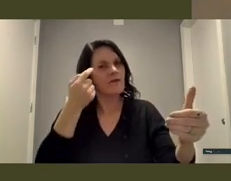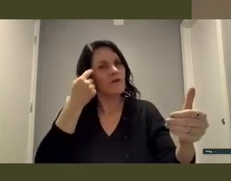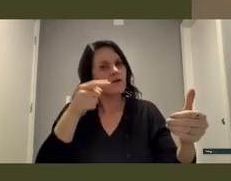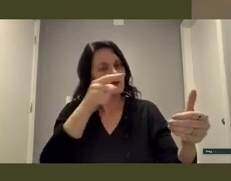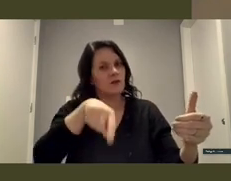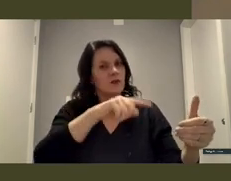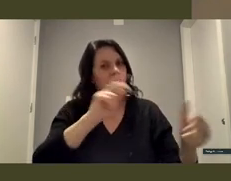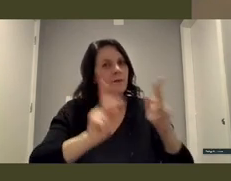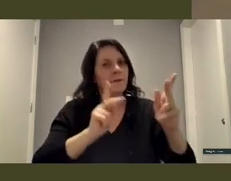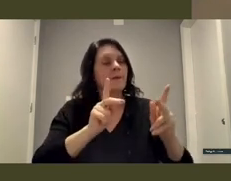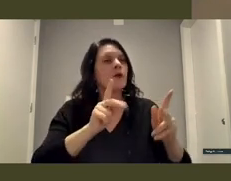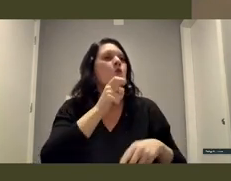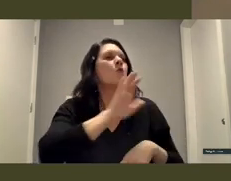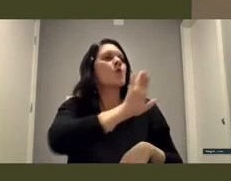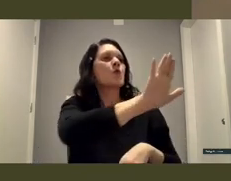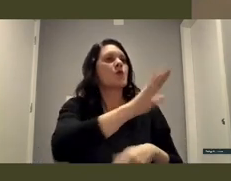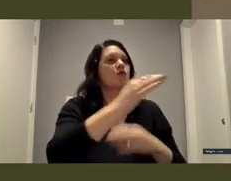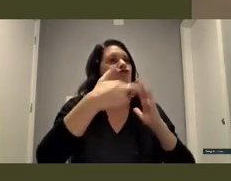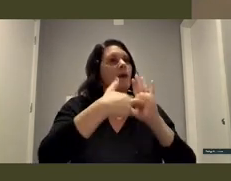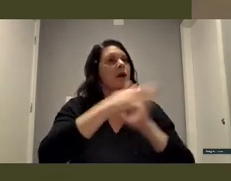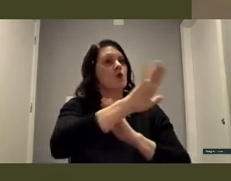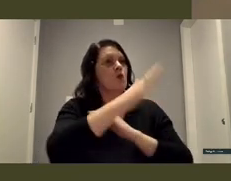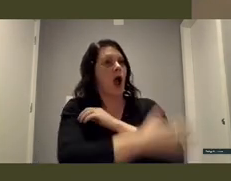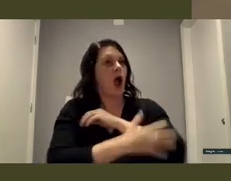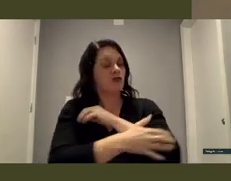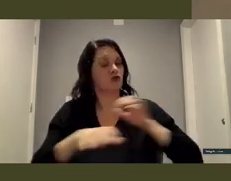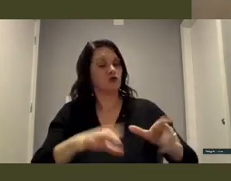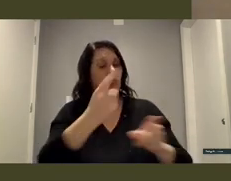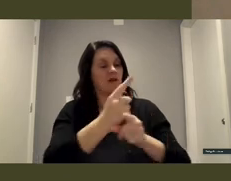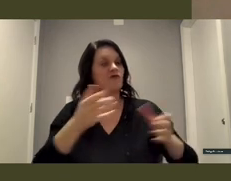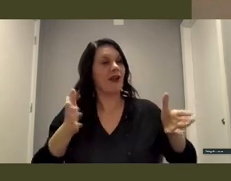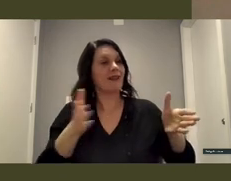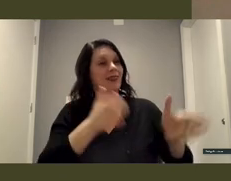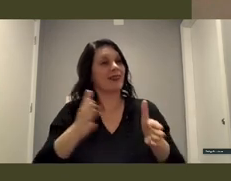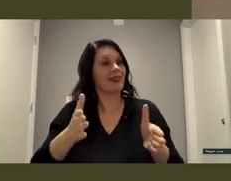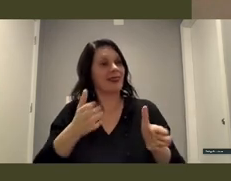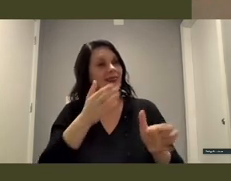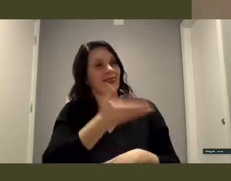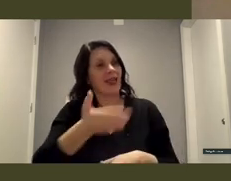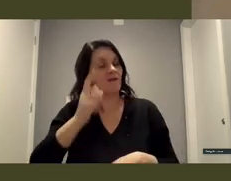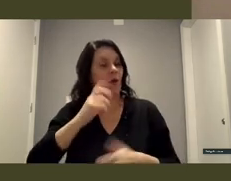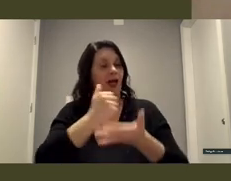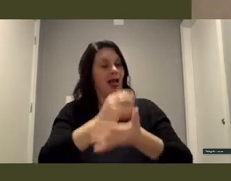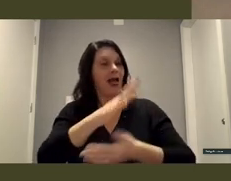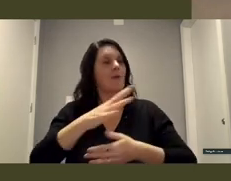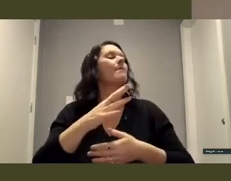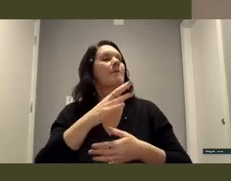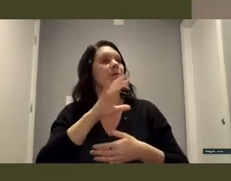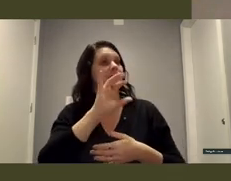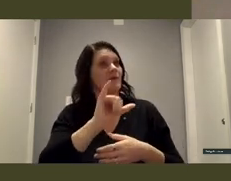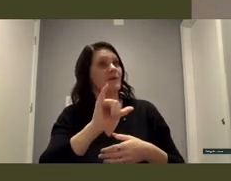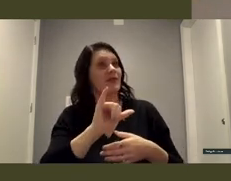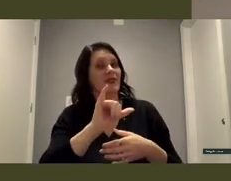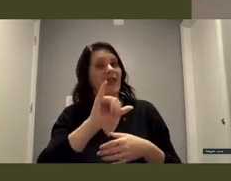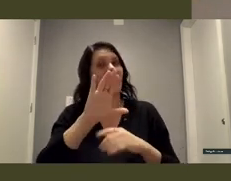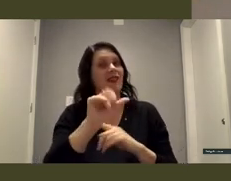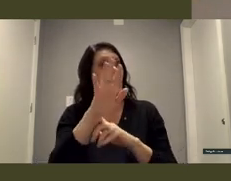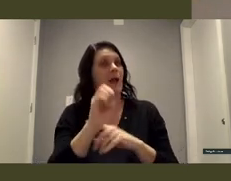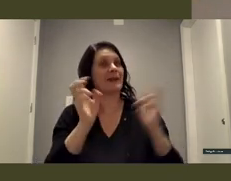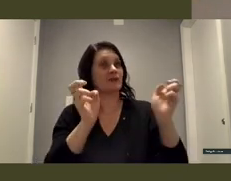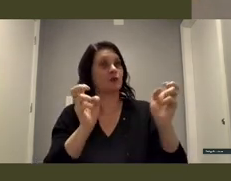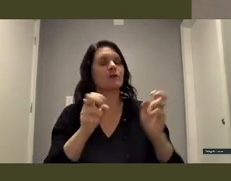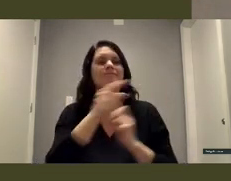in your country doing the right things for the climate and for pushing this. There's, of course, a lot of countries already recognizing